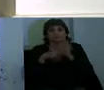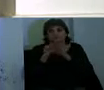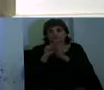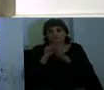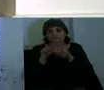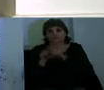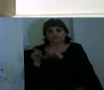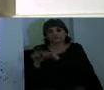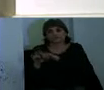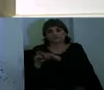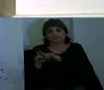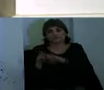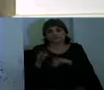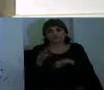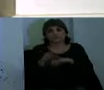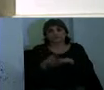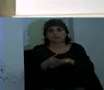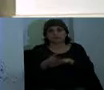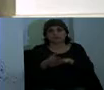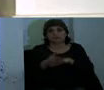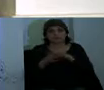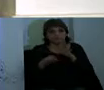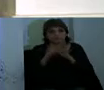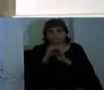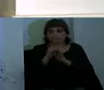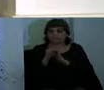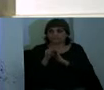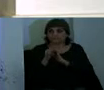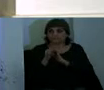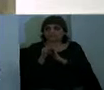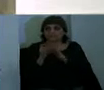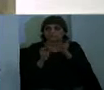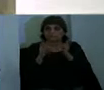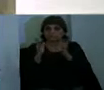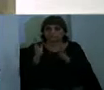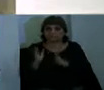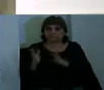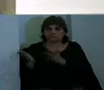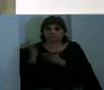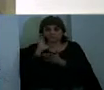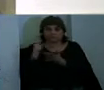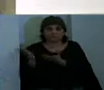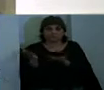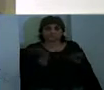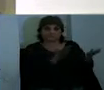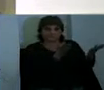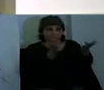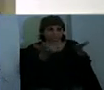well. Following the playing of the video, the ushers will receive the tithes and offerings.